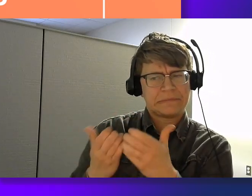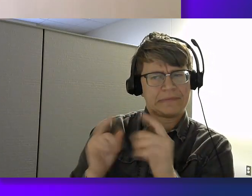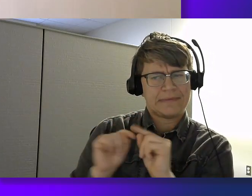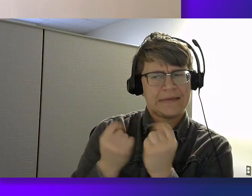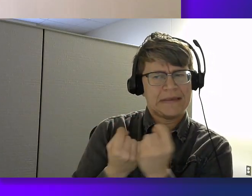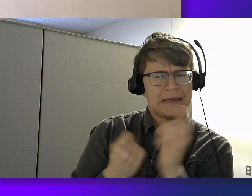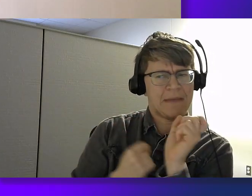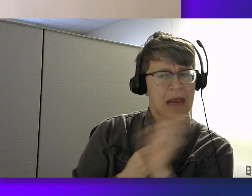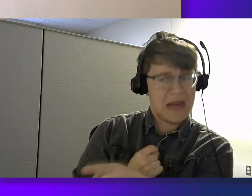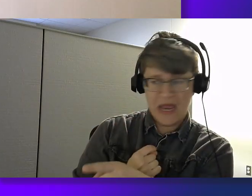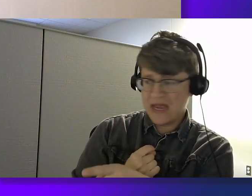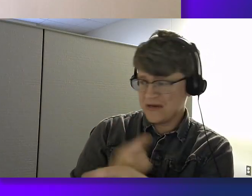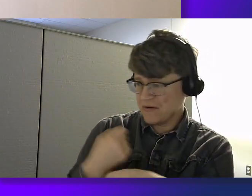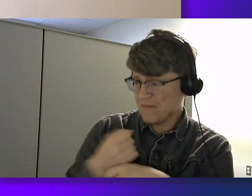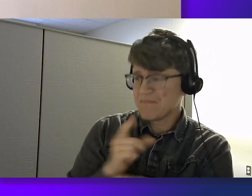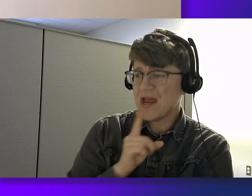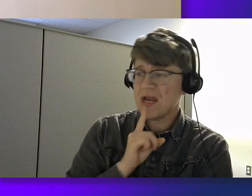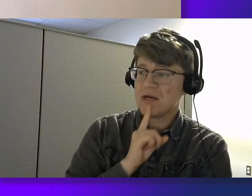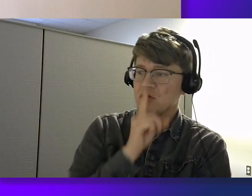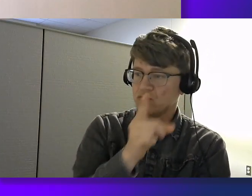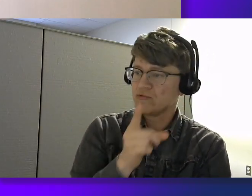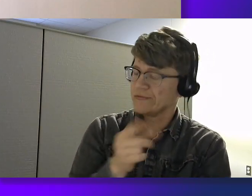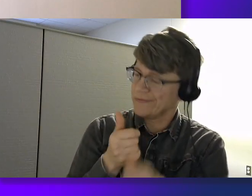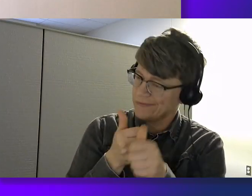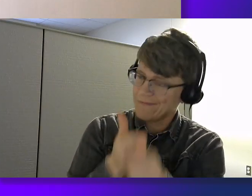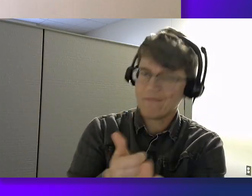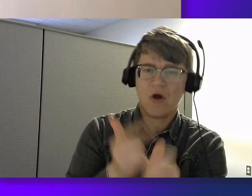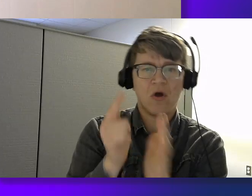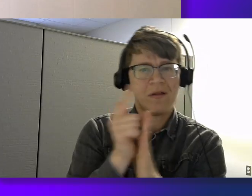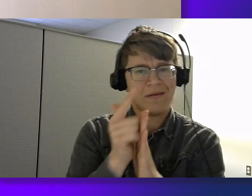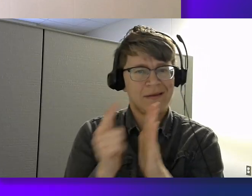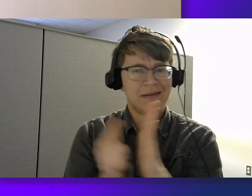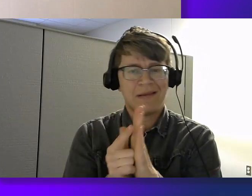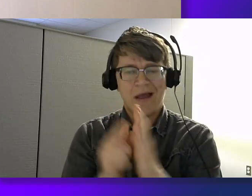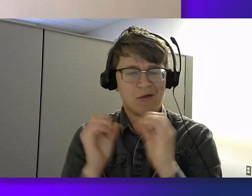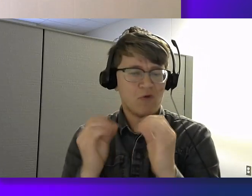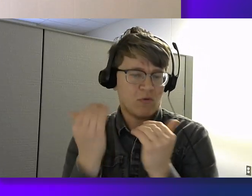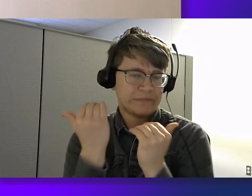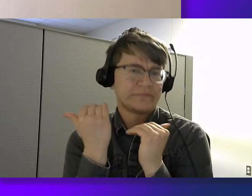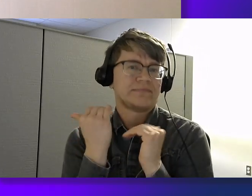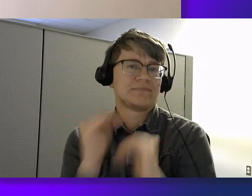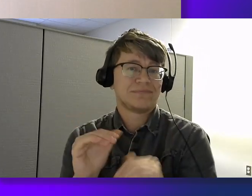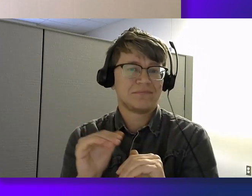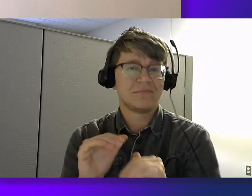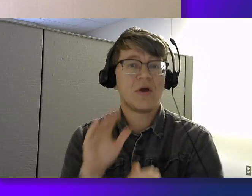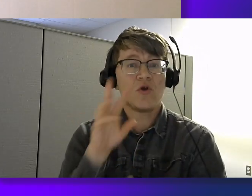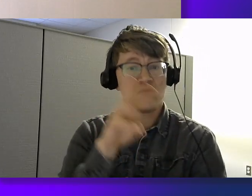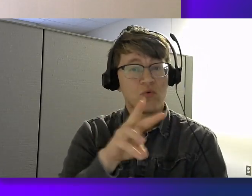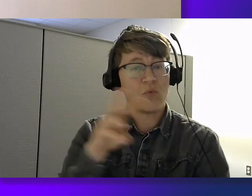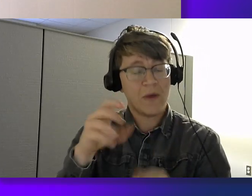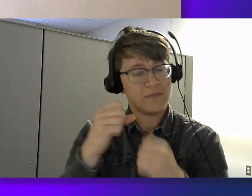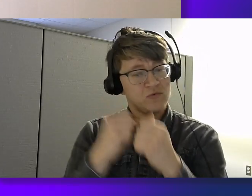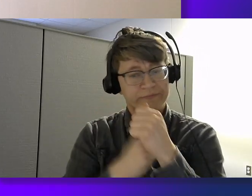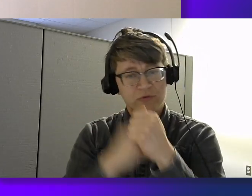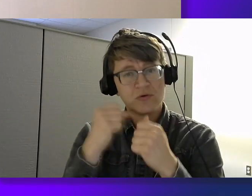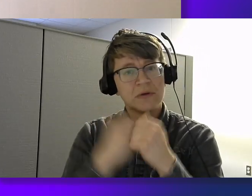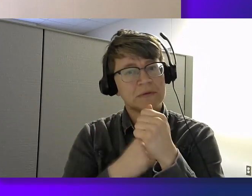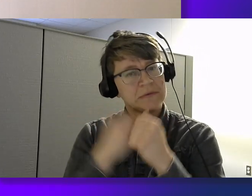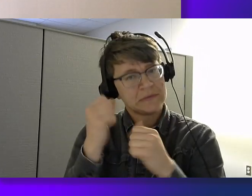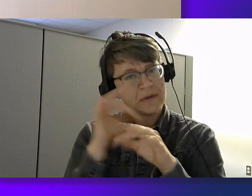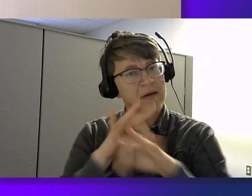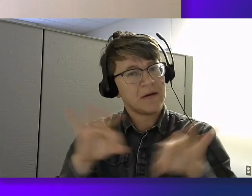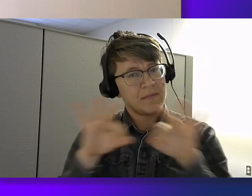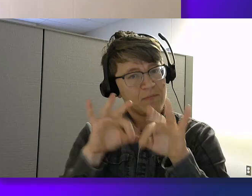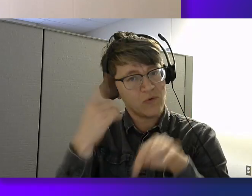restrictions. Then, you'll want to define the navigation structure. The structure of your website plays a big role in your site's SEO, so